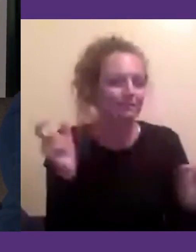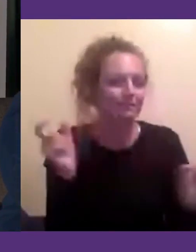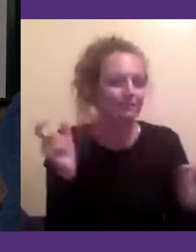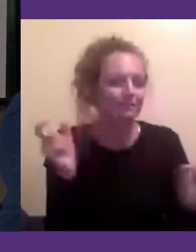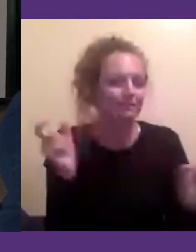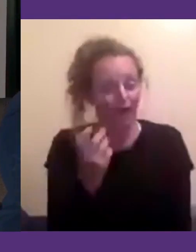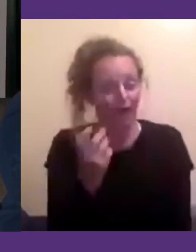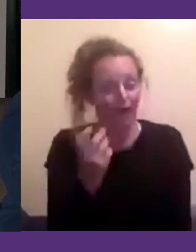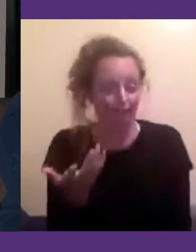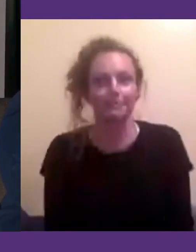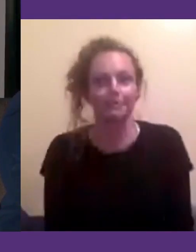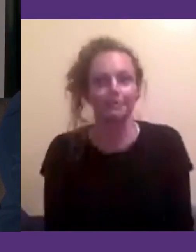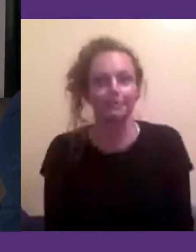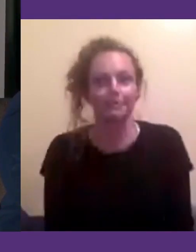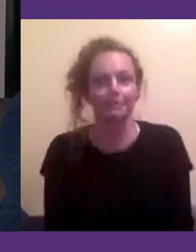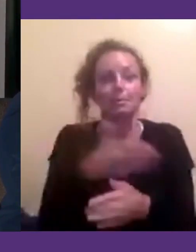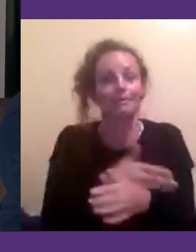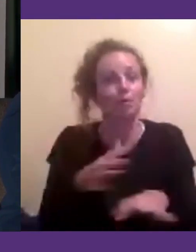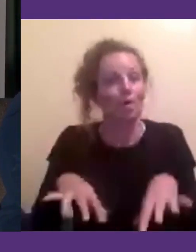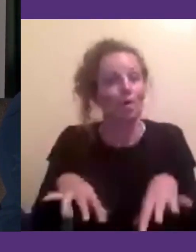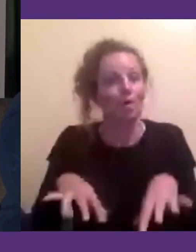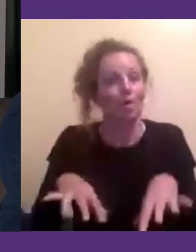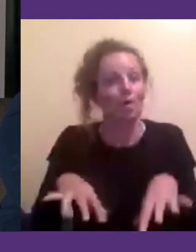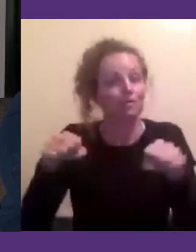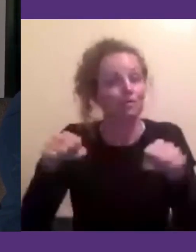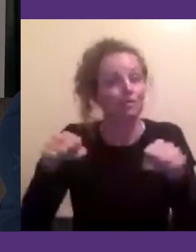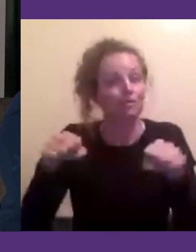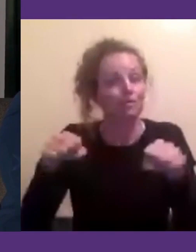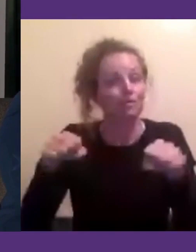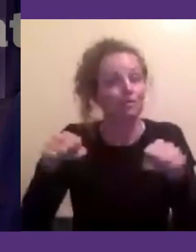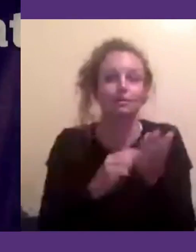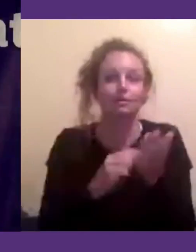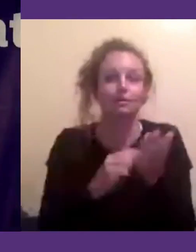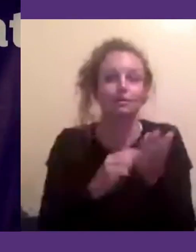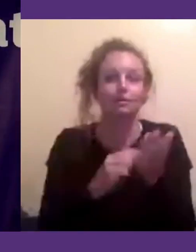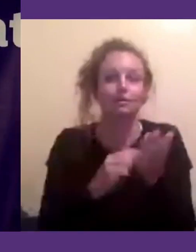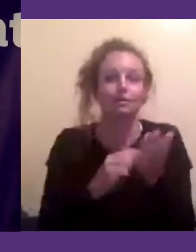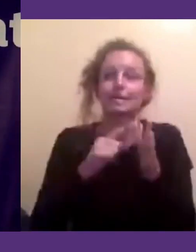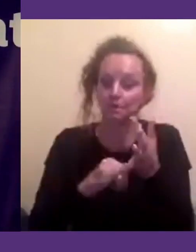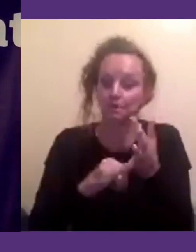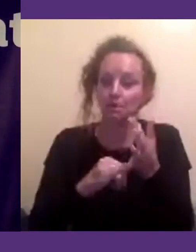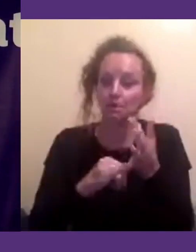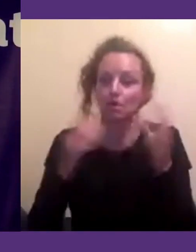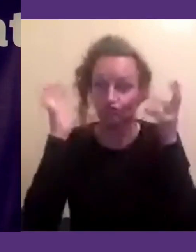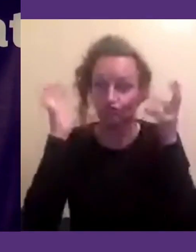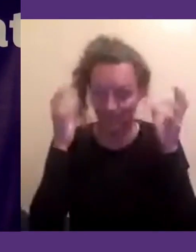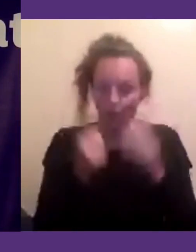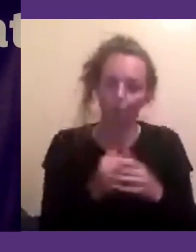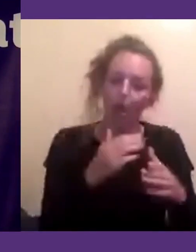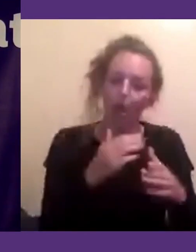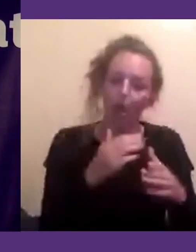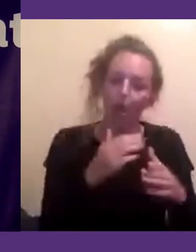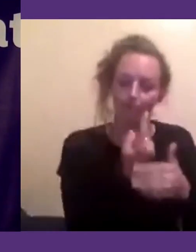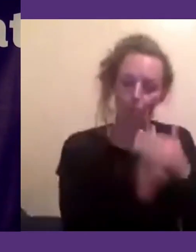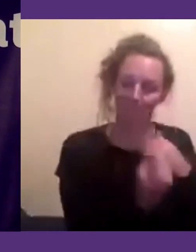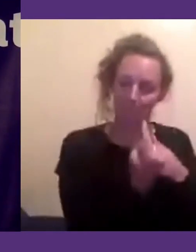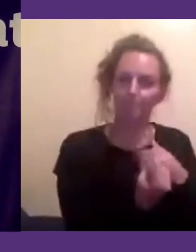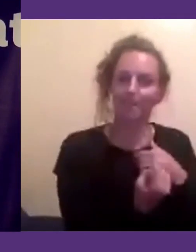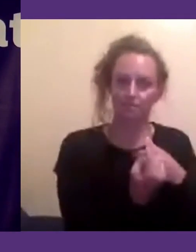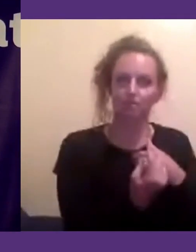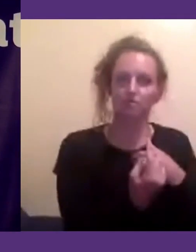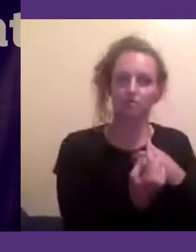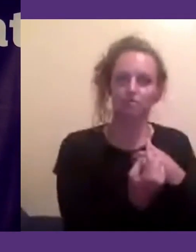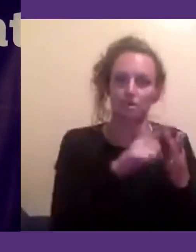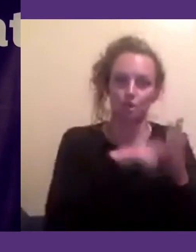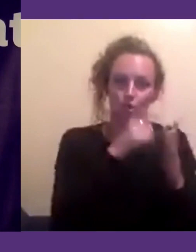program called the YouTube Creator Program for Independent Journalists, where it was part of the Google News Initiative, and I set